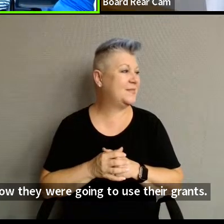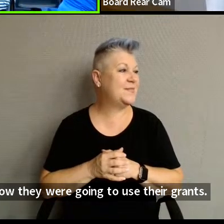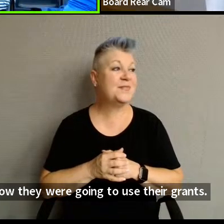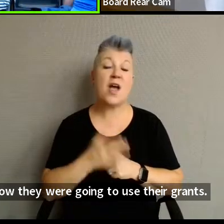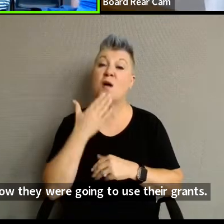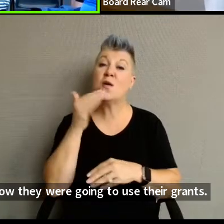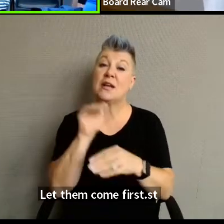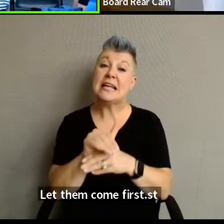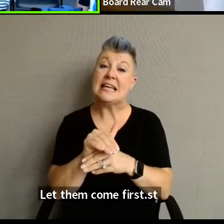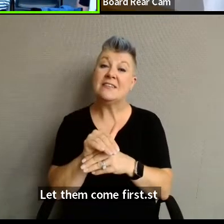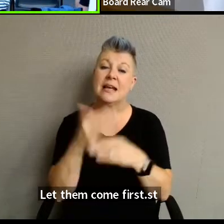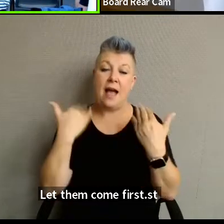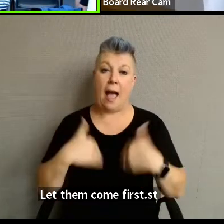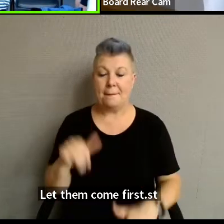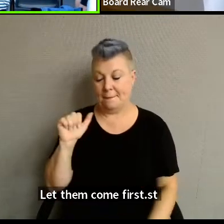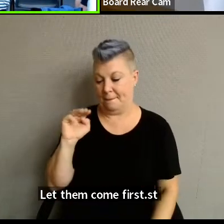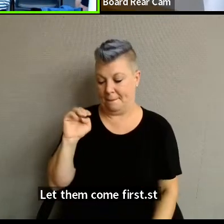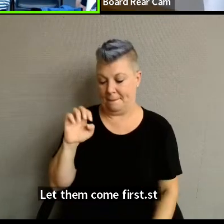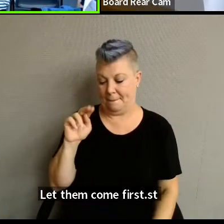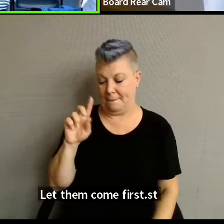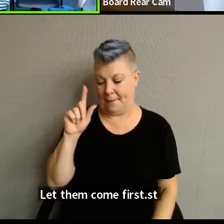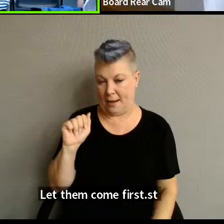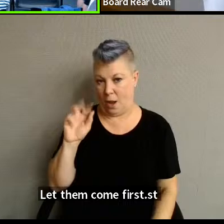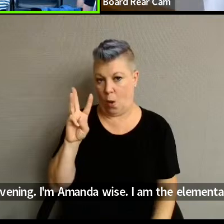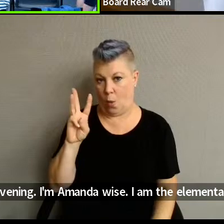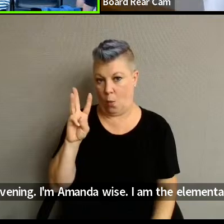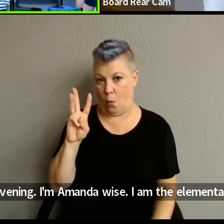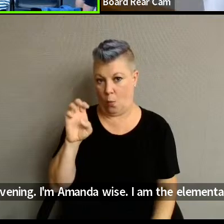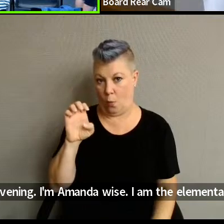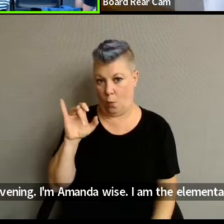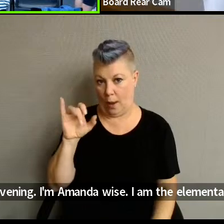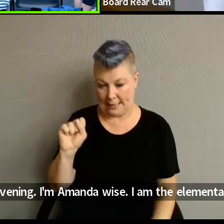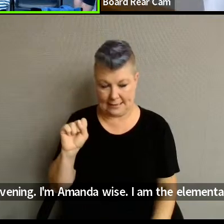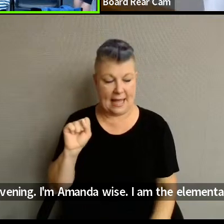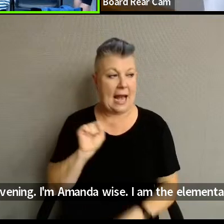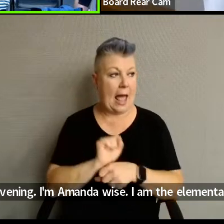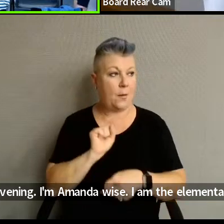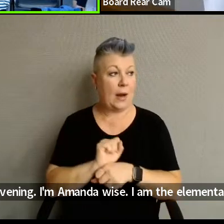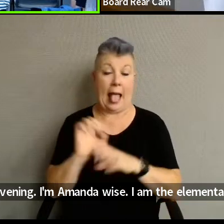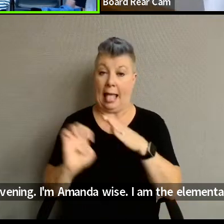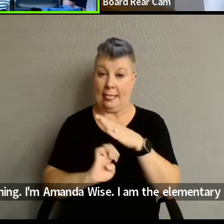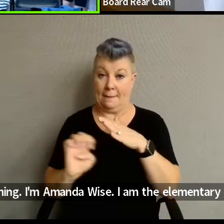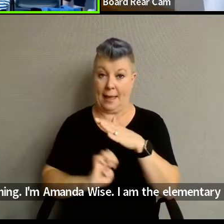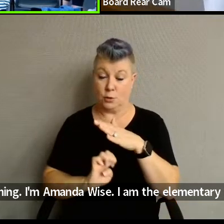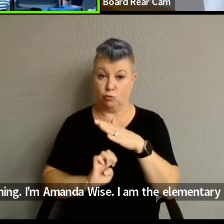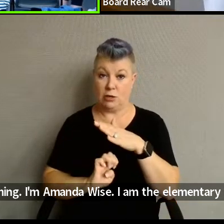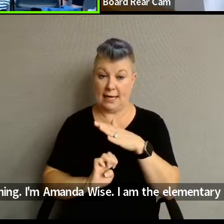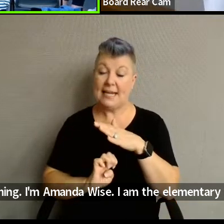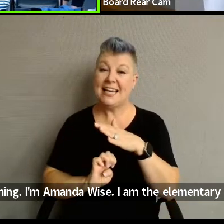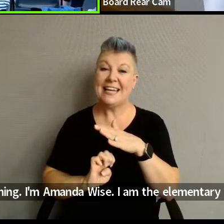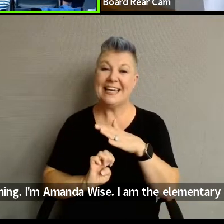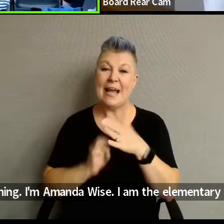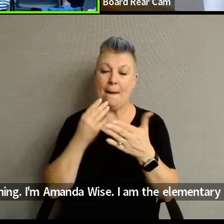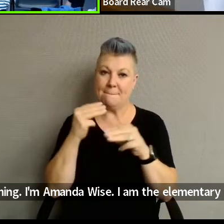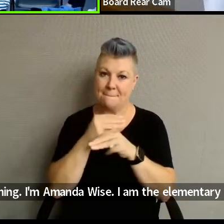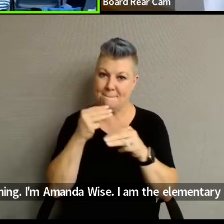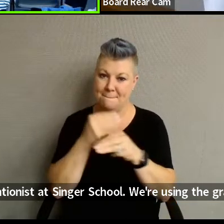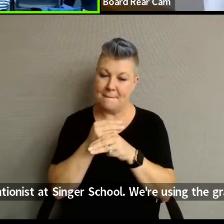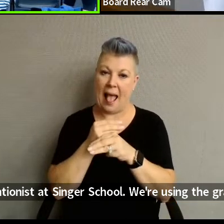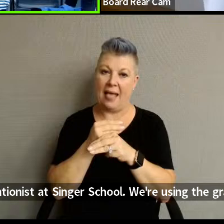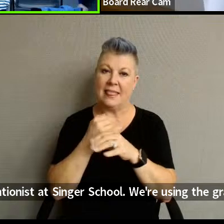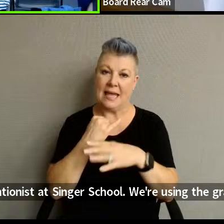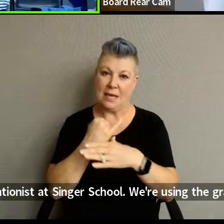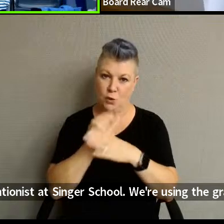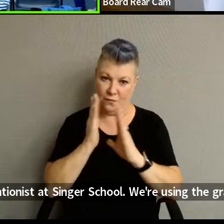Good evening, I'm Amanda Wise. I am the elementary math interventionist at Lexinger School. We are using the grant to provide motivation and reinforcers